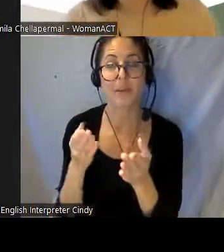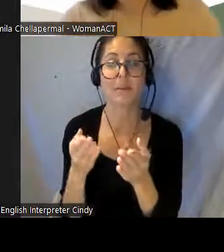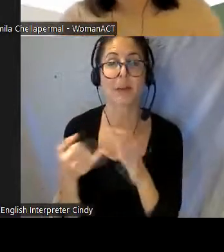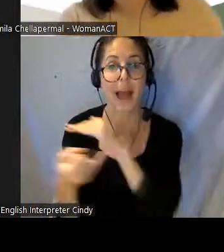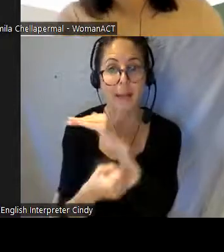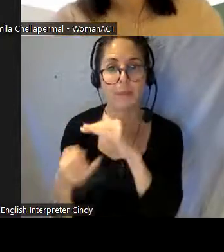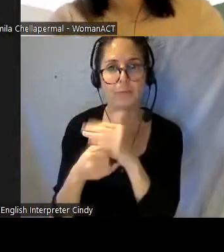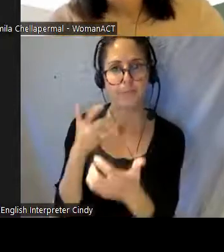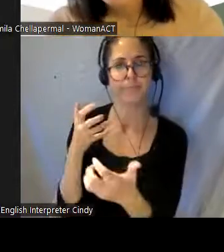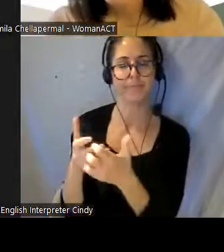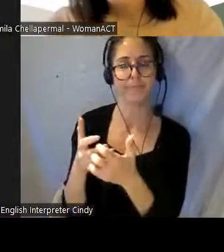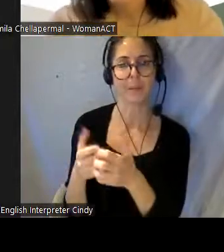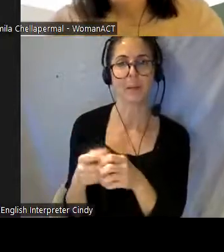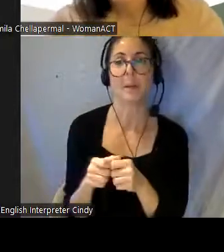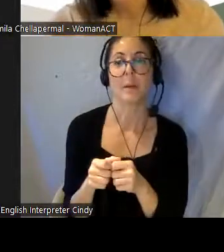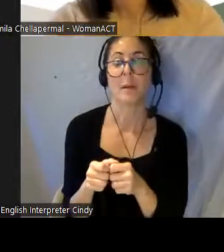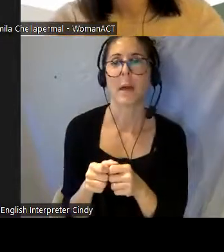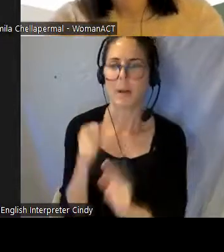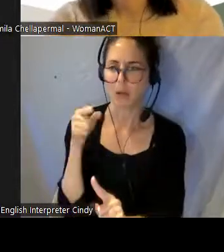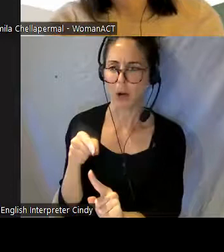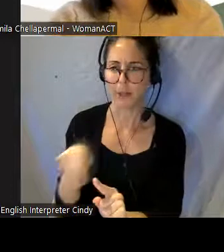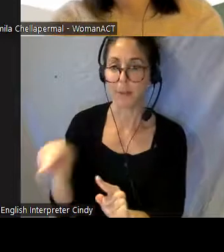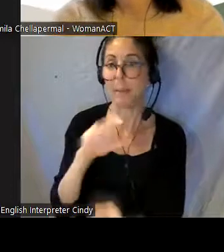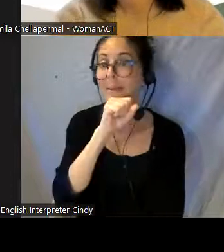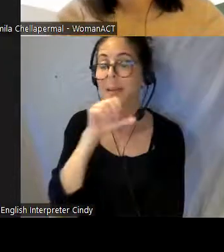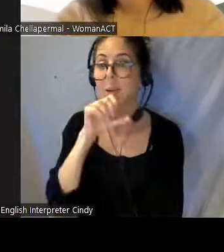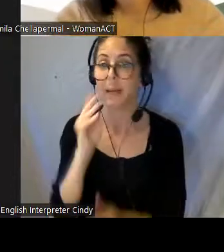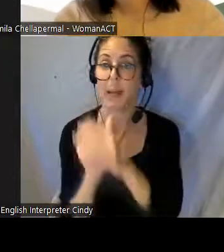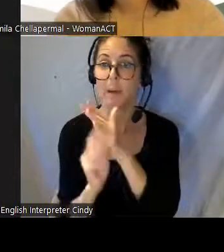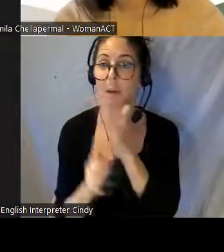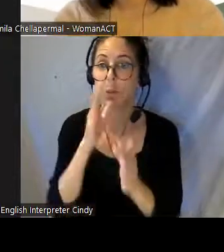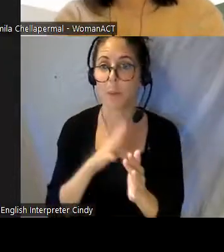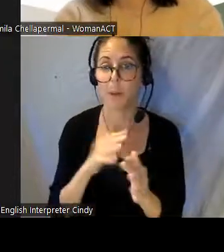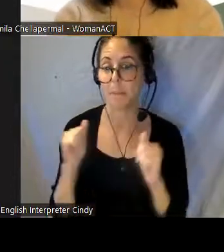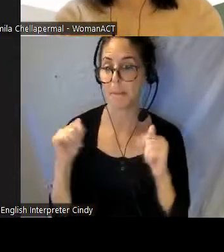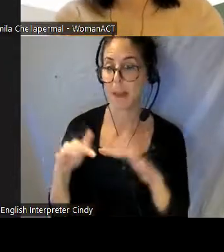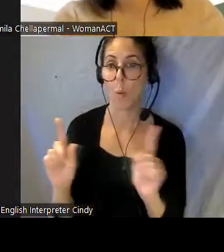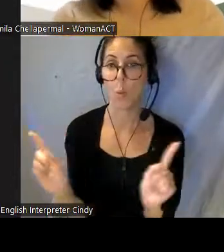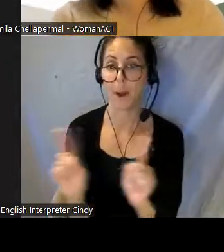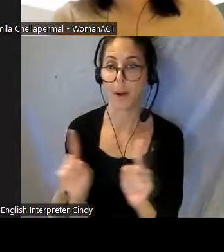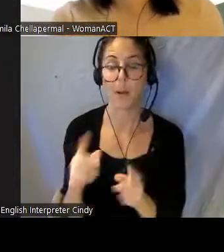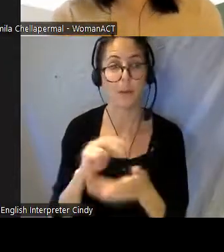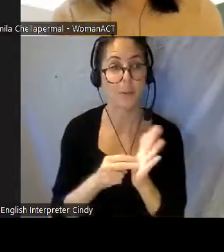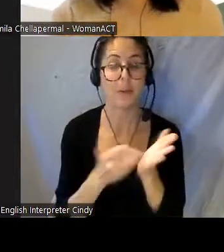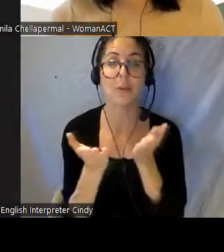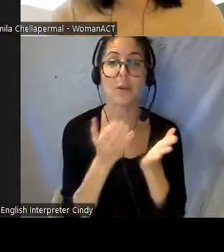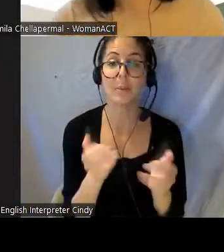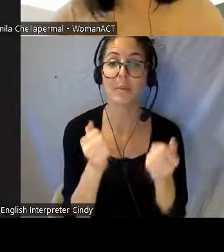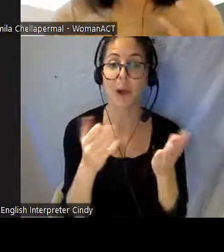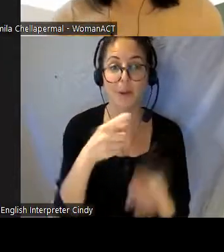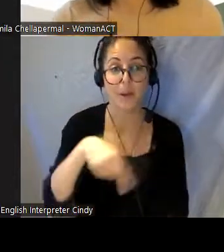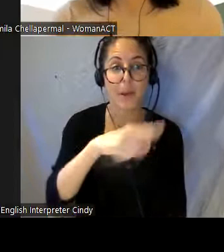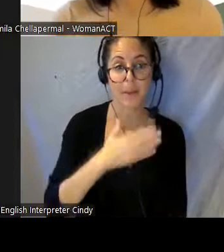in places where senior immigrant women, even in their isolations, might go to. So service providers said that